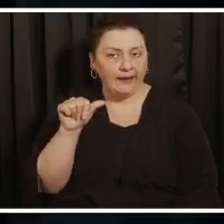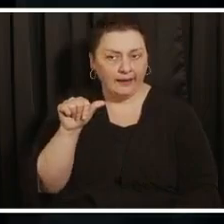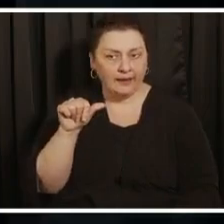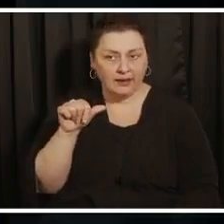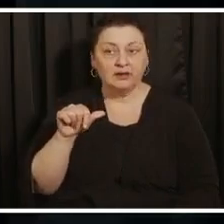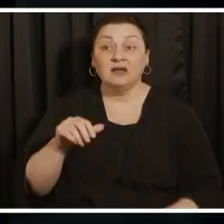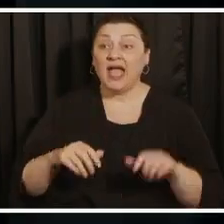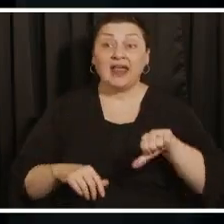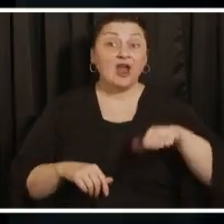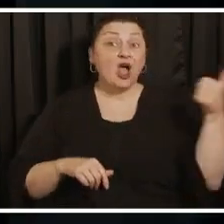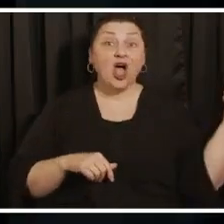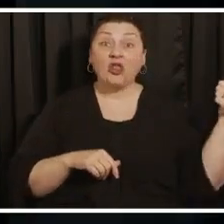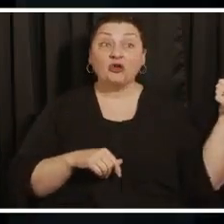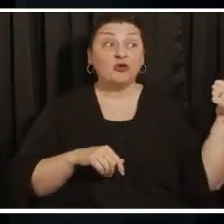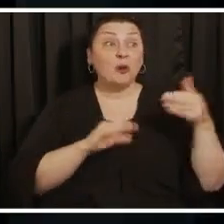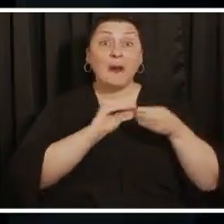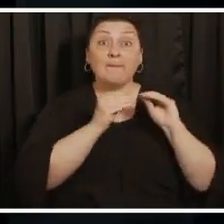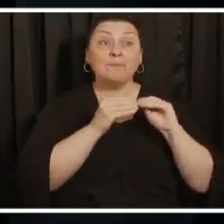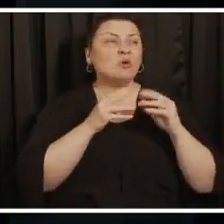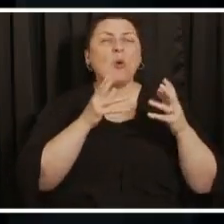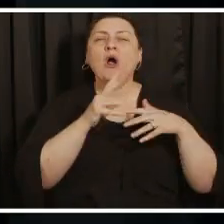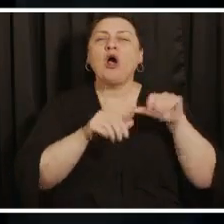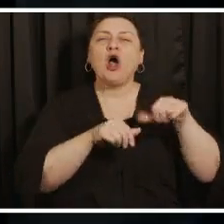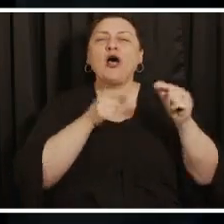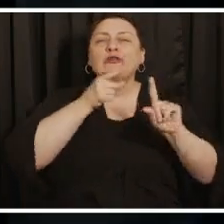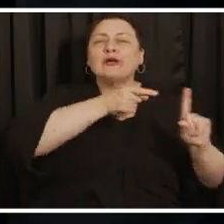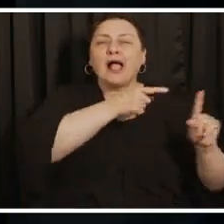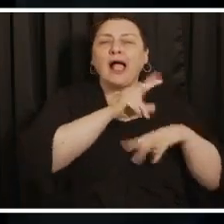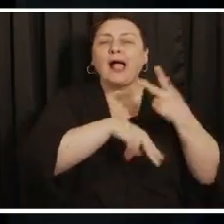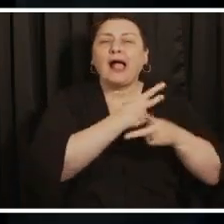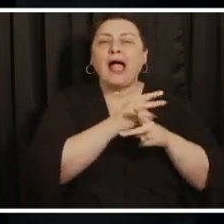whether you're 4 or whether you're 44 or whether you're 94. Can